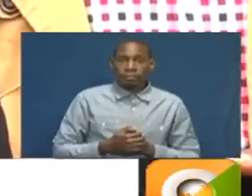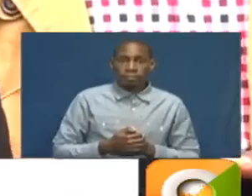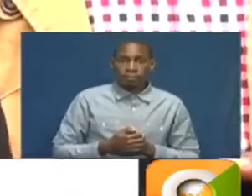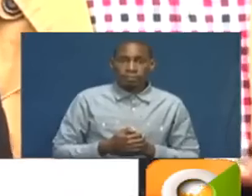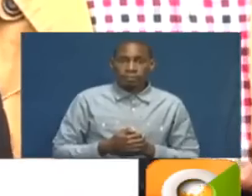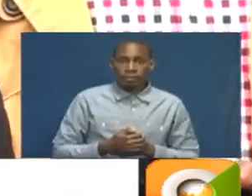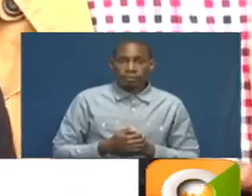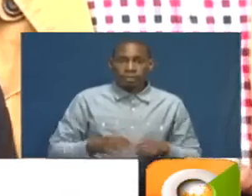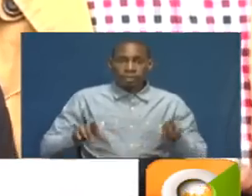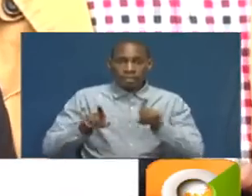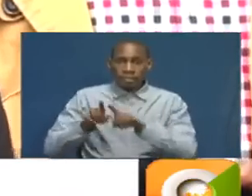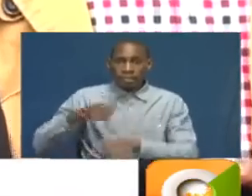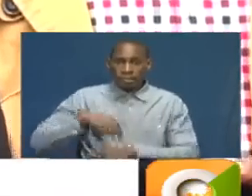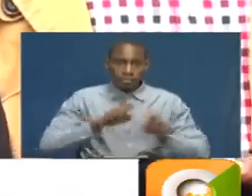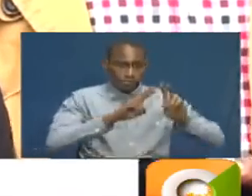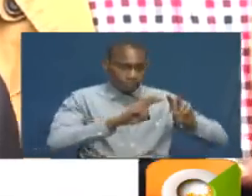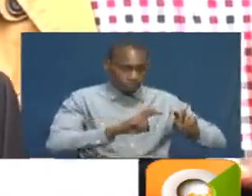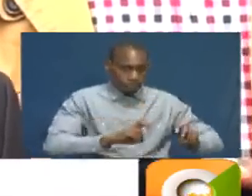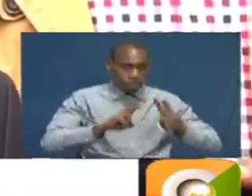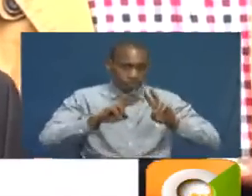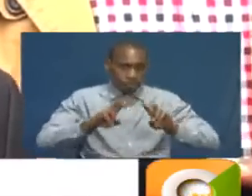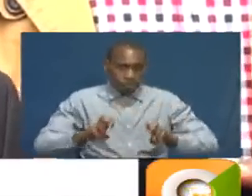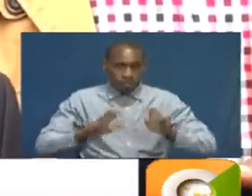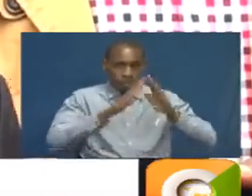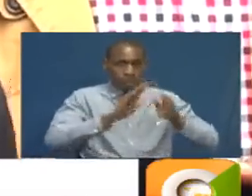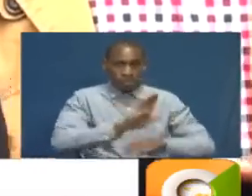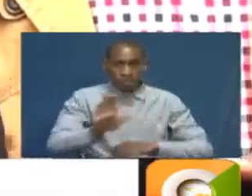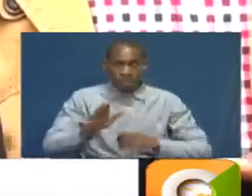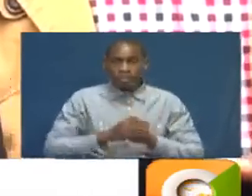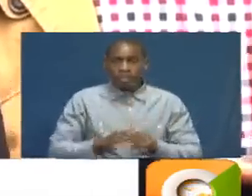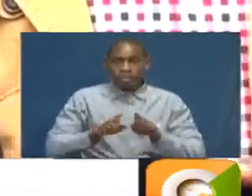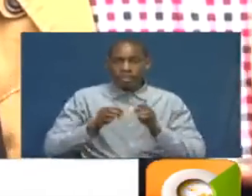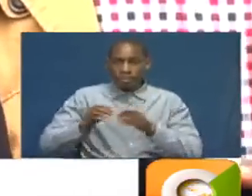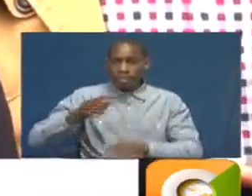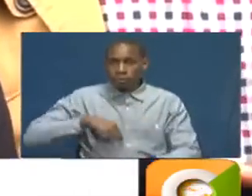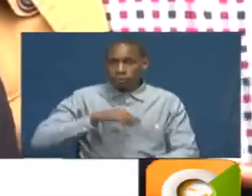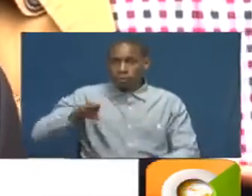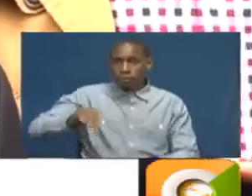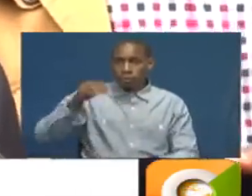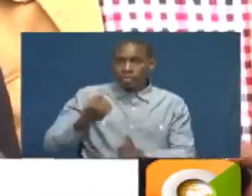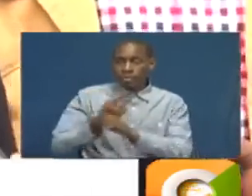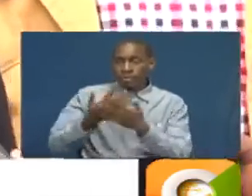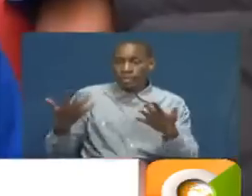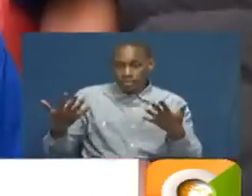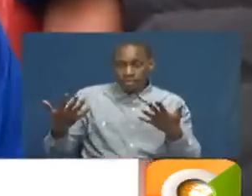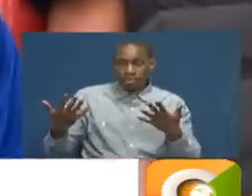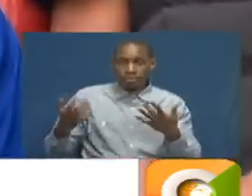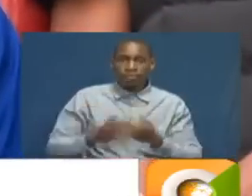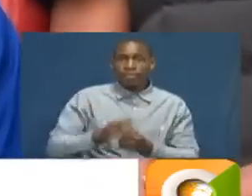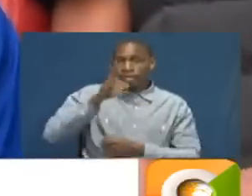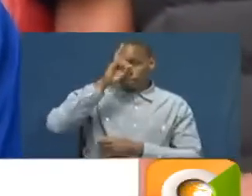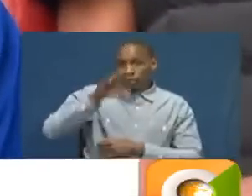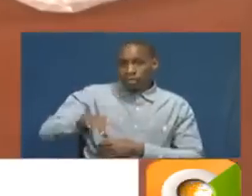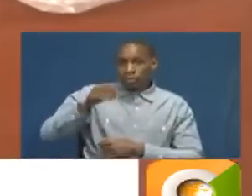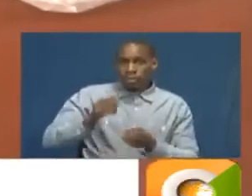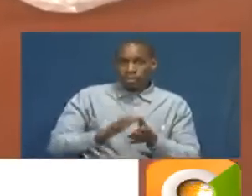we also carried a search from their houses, which led us to the recovery of various items. Police